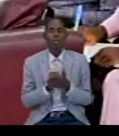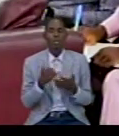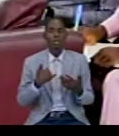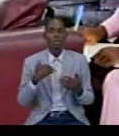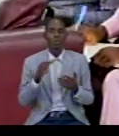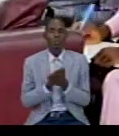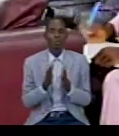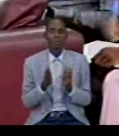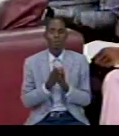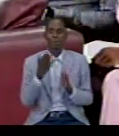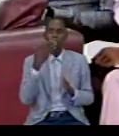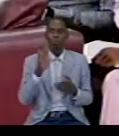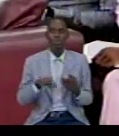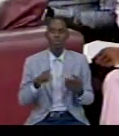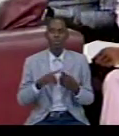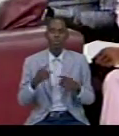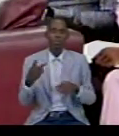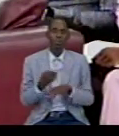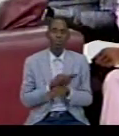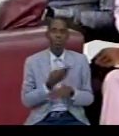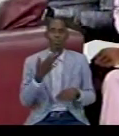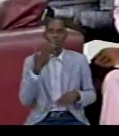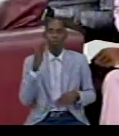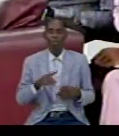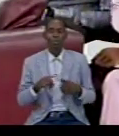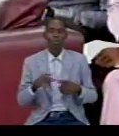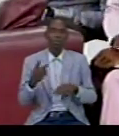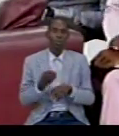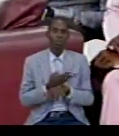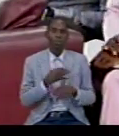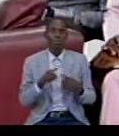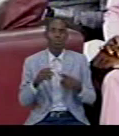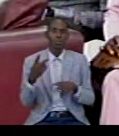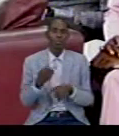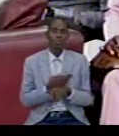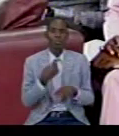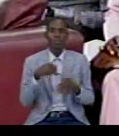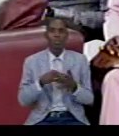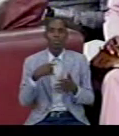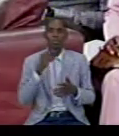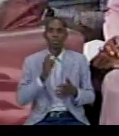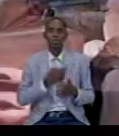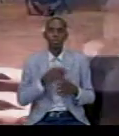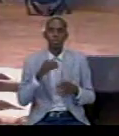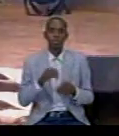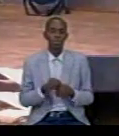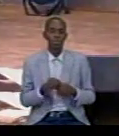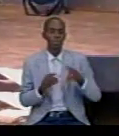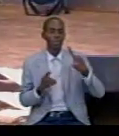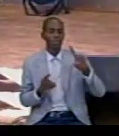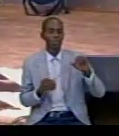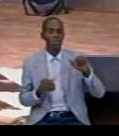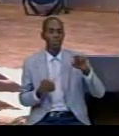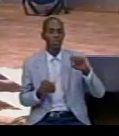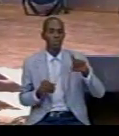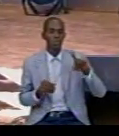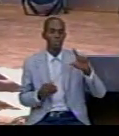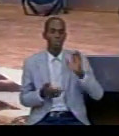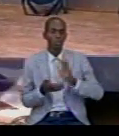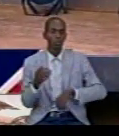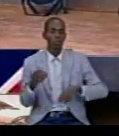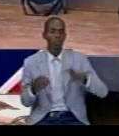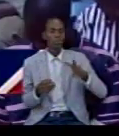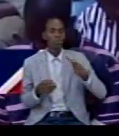and worse to worse, and worse to the worst. It tells us in Daniel chapter 2, reading from verse